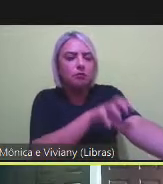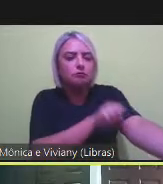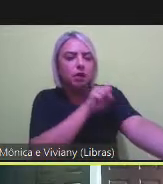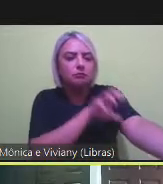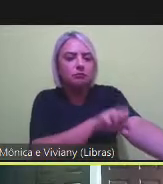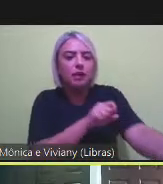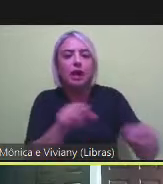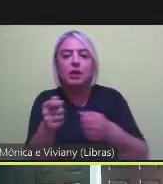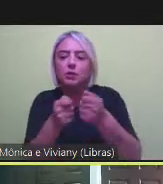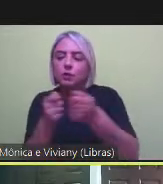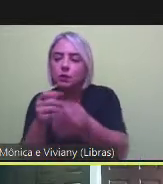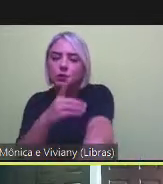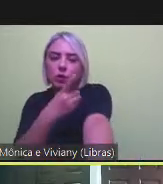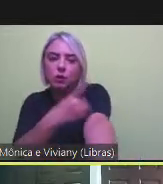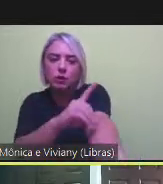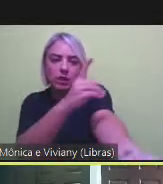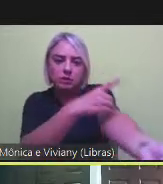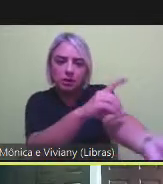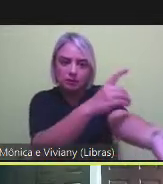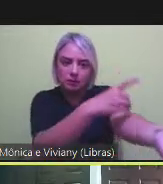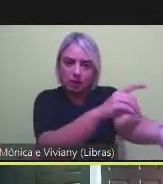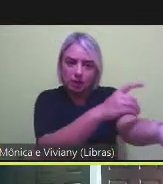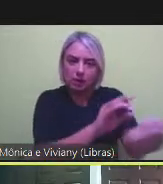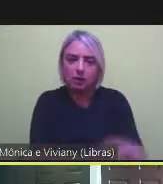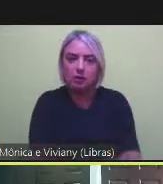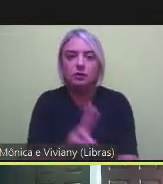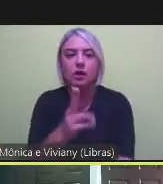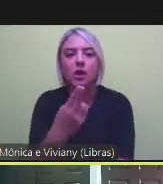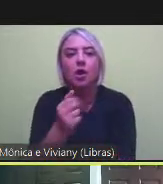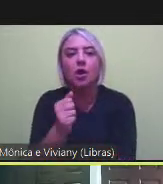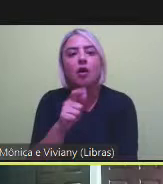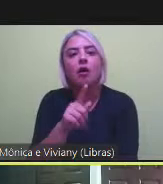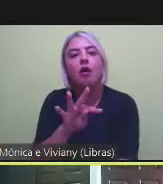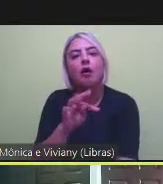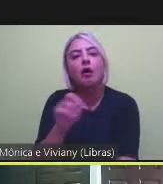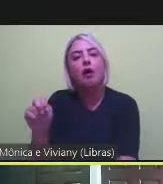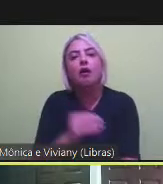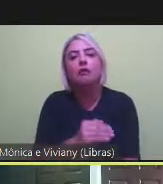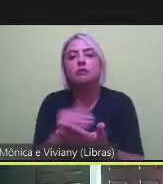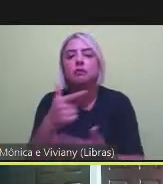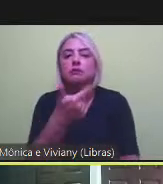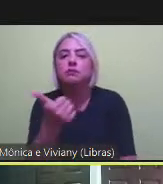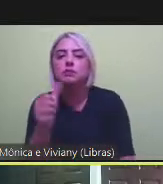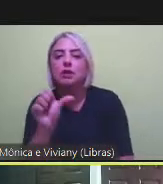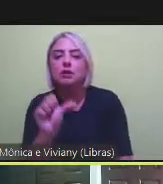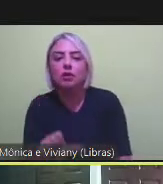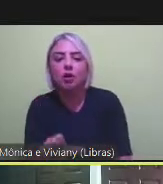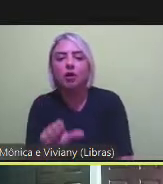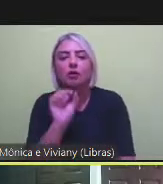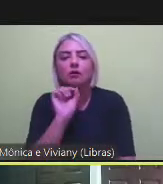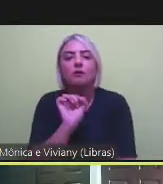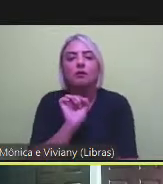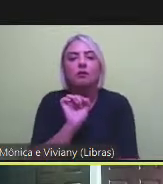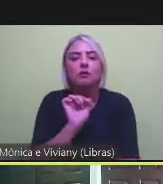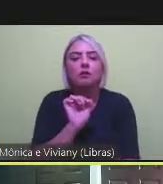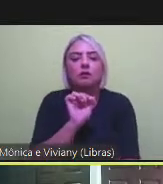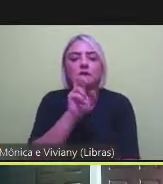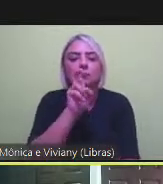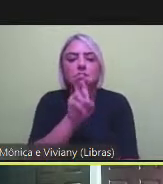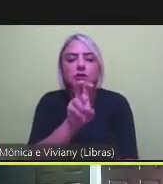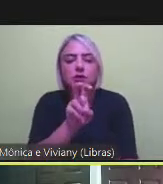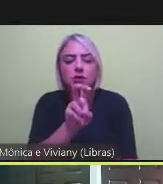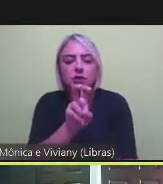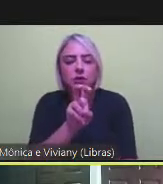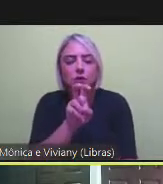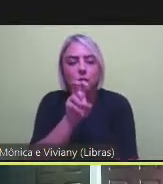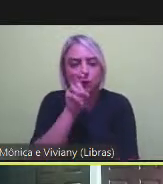So Heart started in 2019 with 5 of those health facilities of the 102